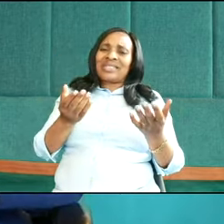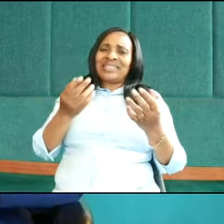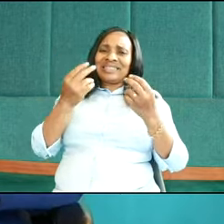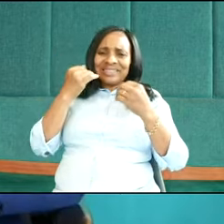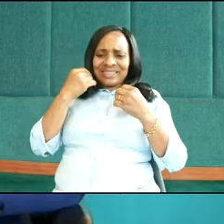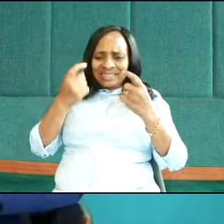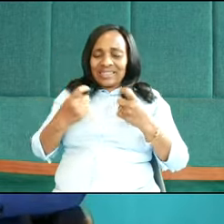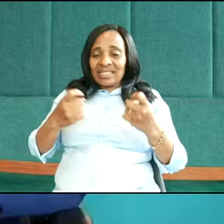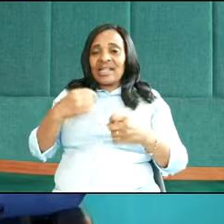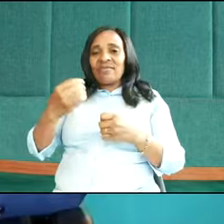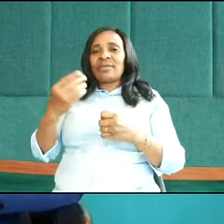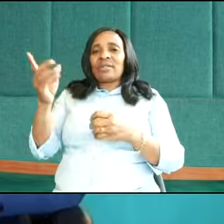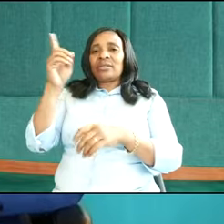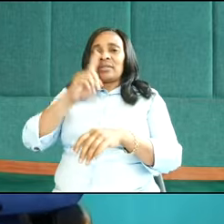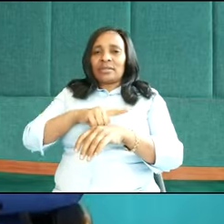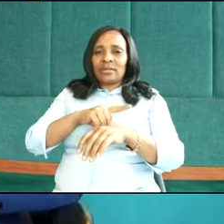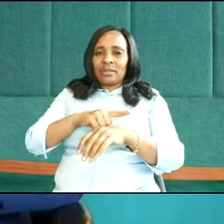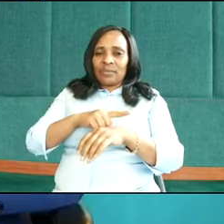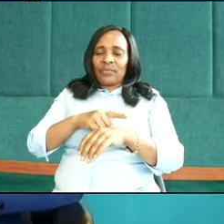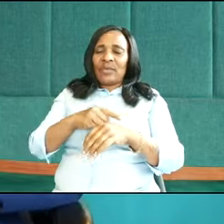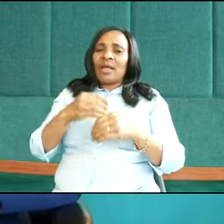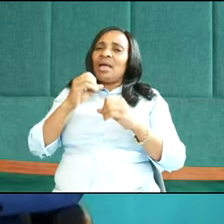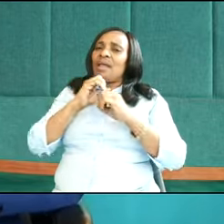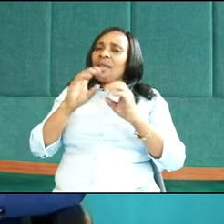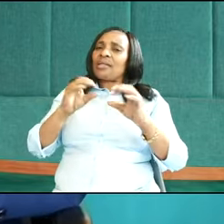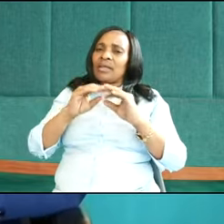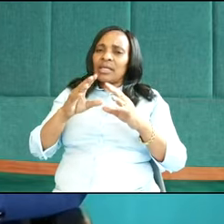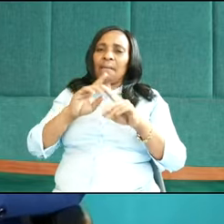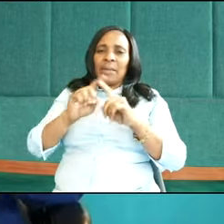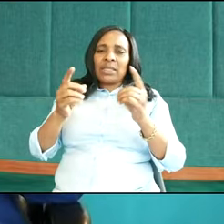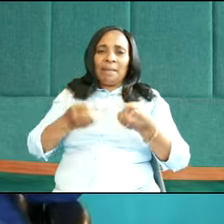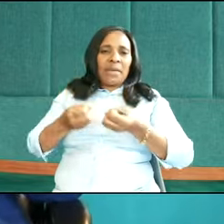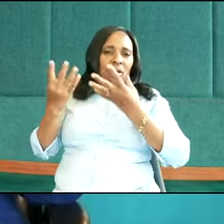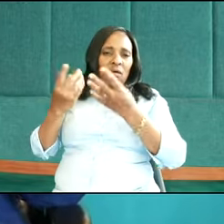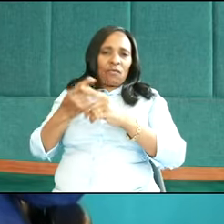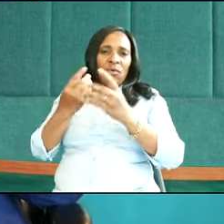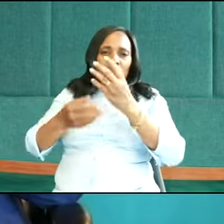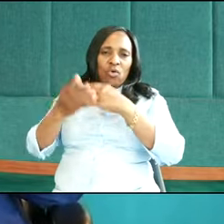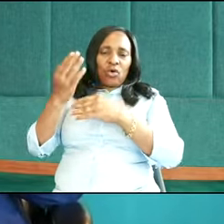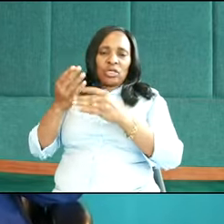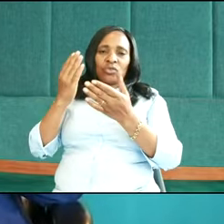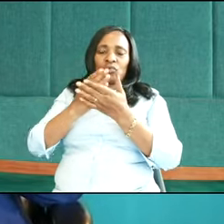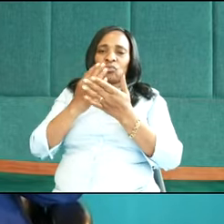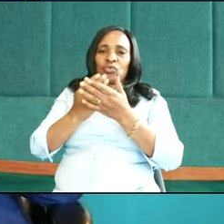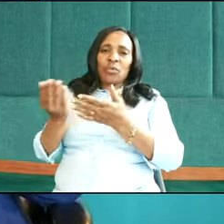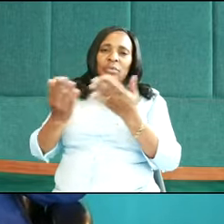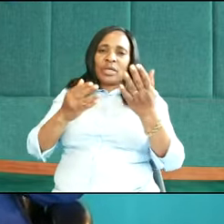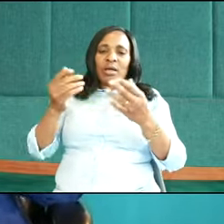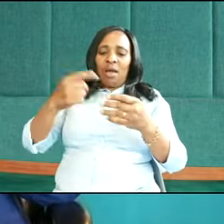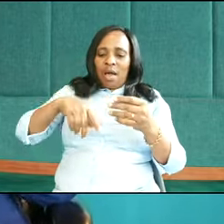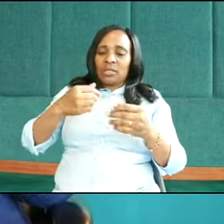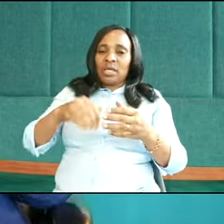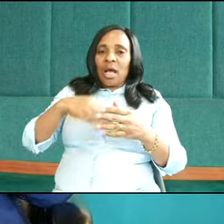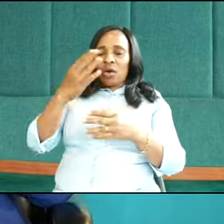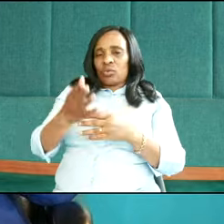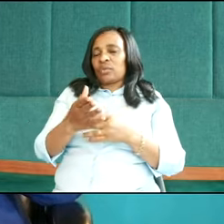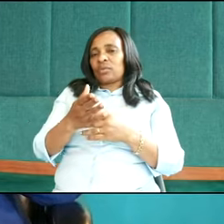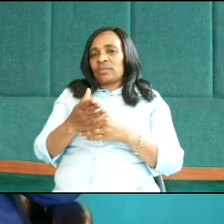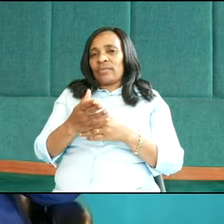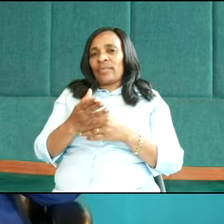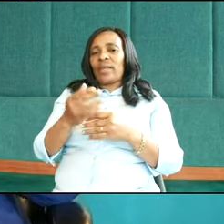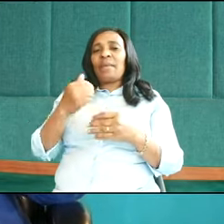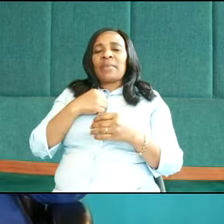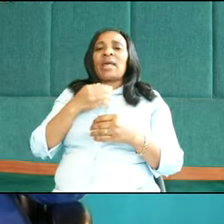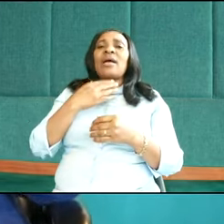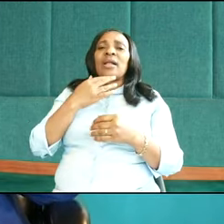every single day. It is nothing short but a miracle from God that can really bring us out, you know, that can really bring us out. I